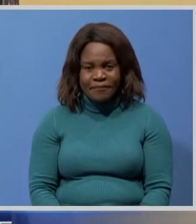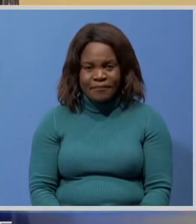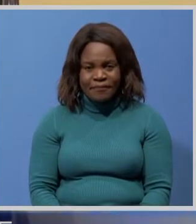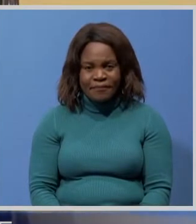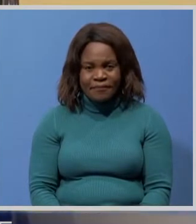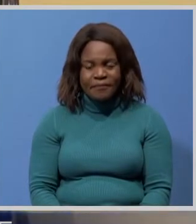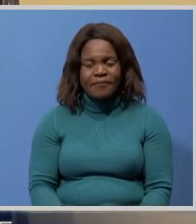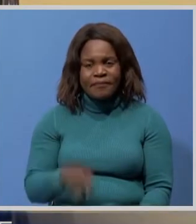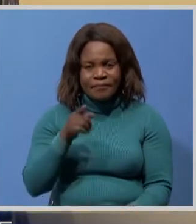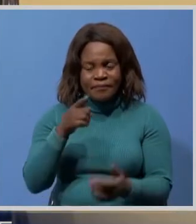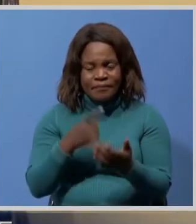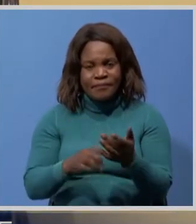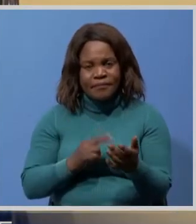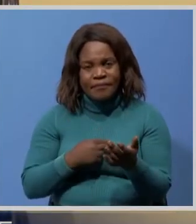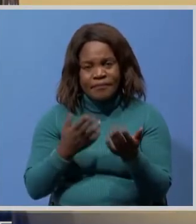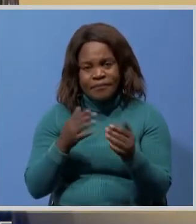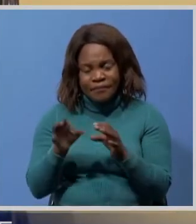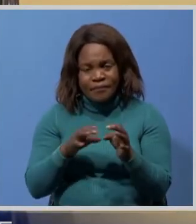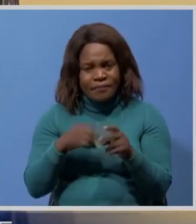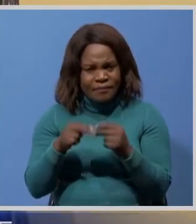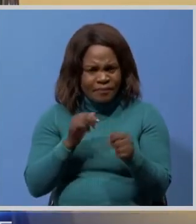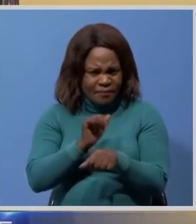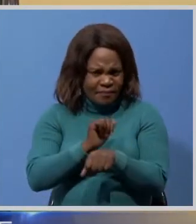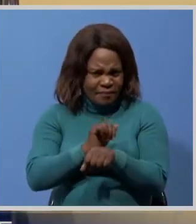That is what we advise to do. So